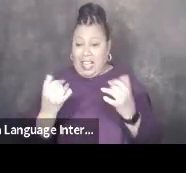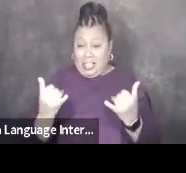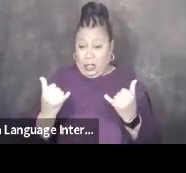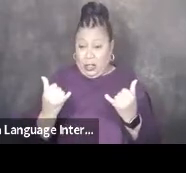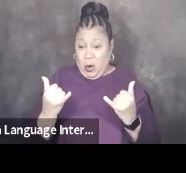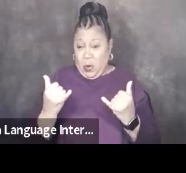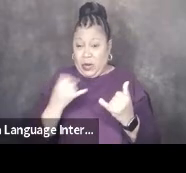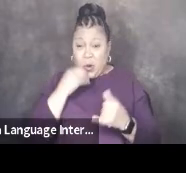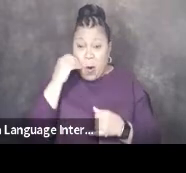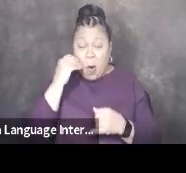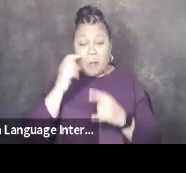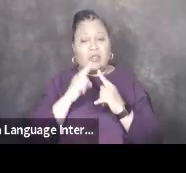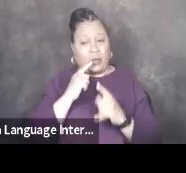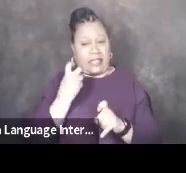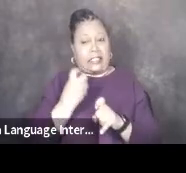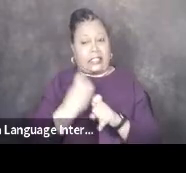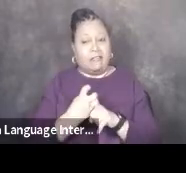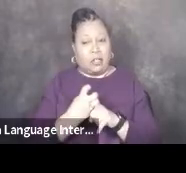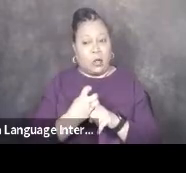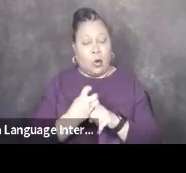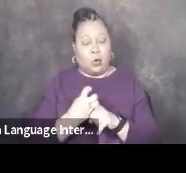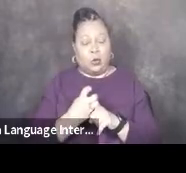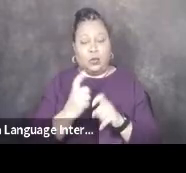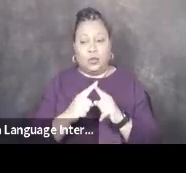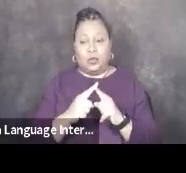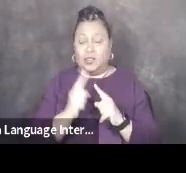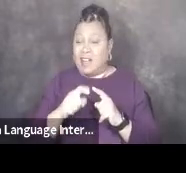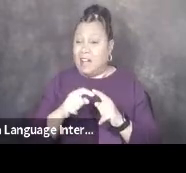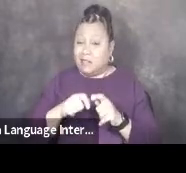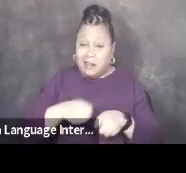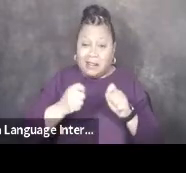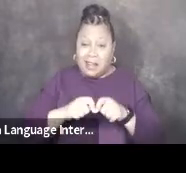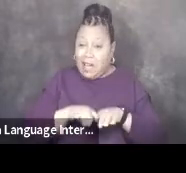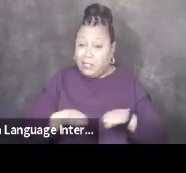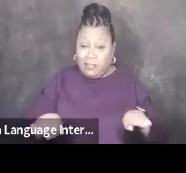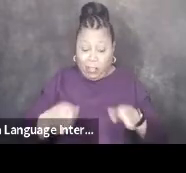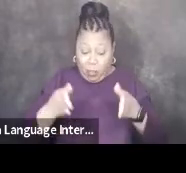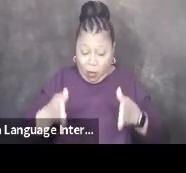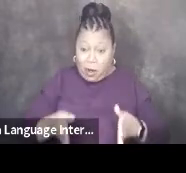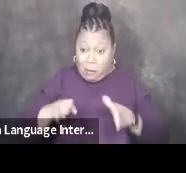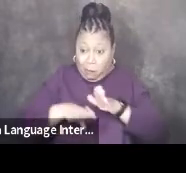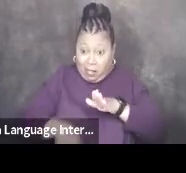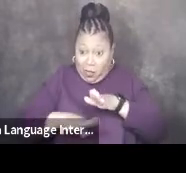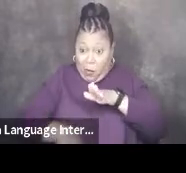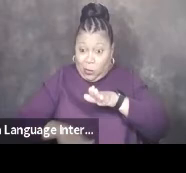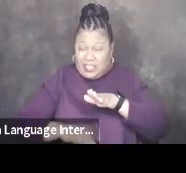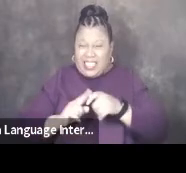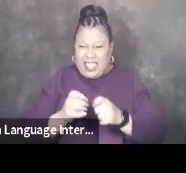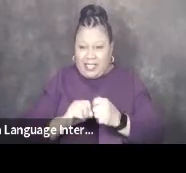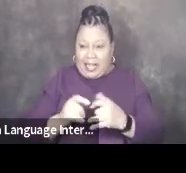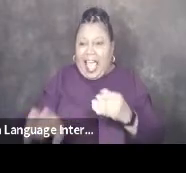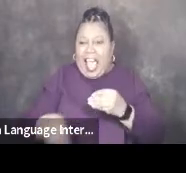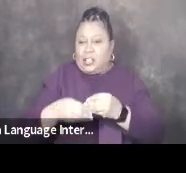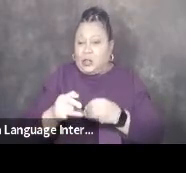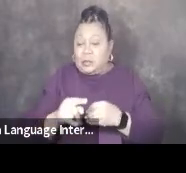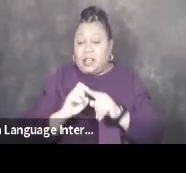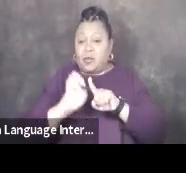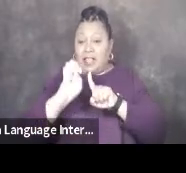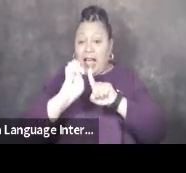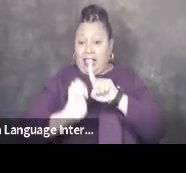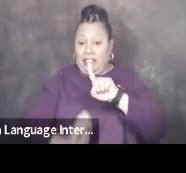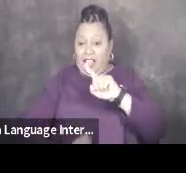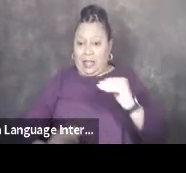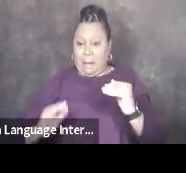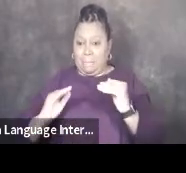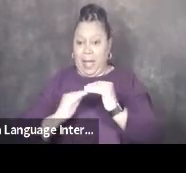existing home, it's very difficult you're going to have to cut out the floor basically below to get that space so the elevator can match the